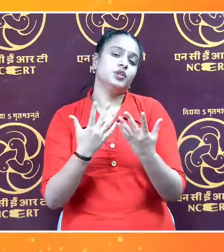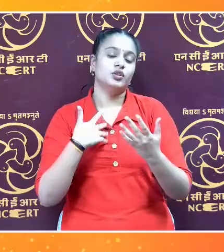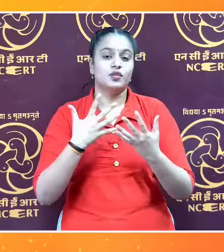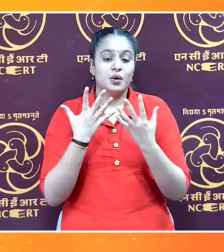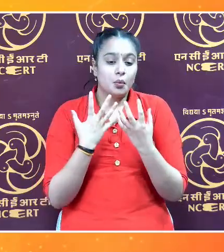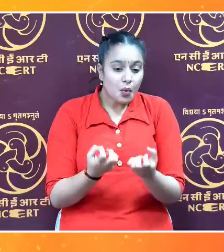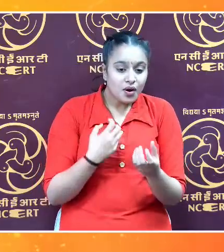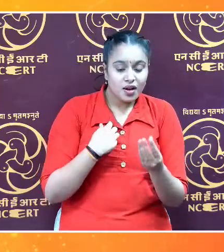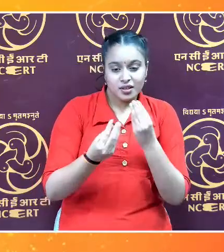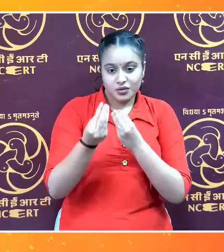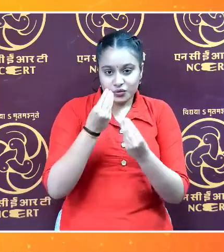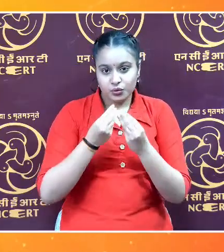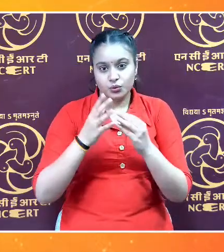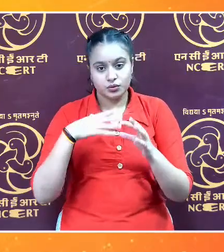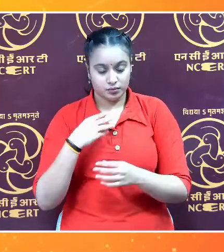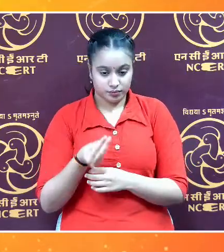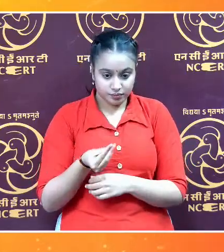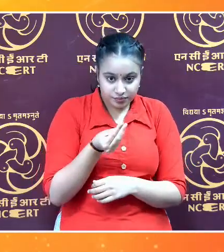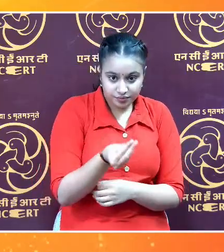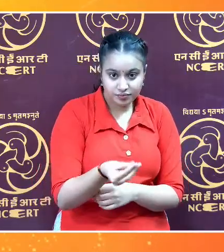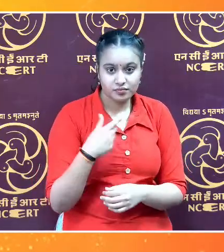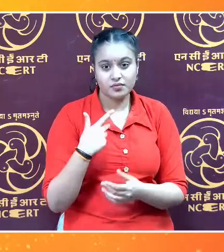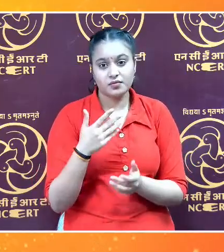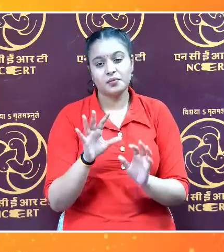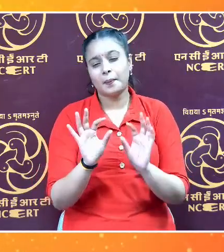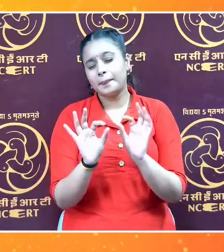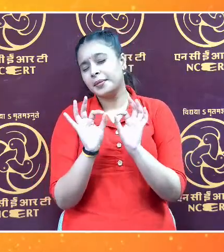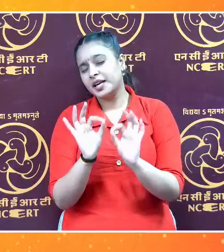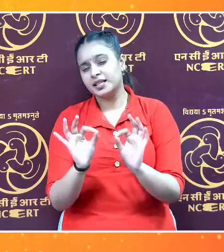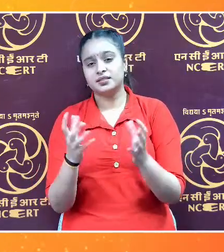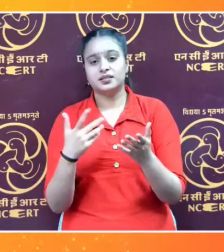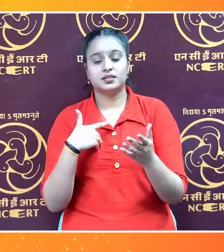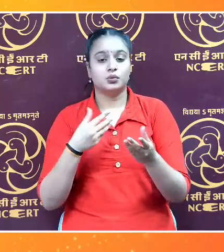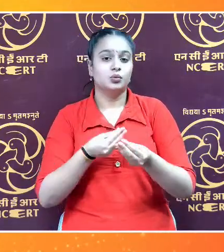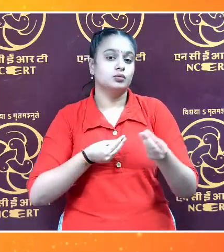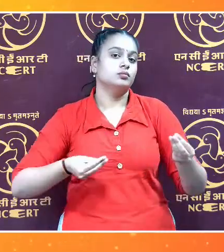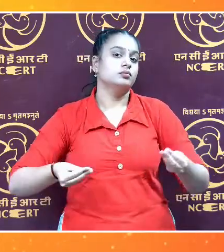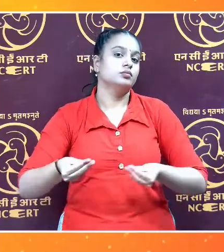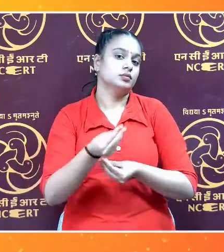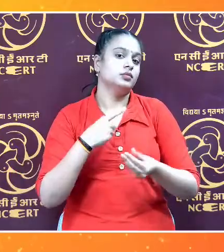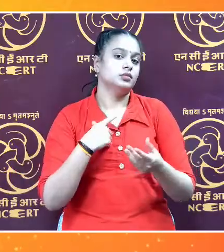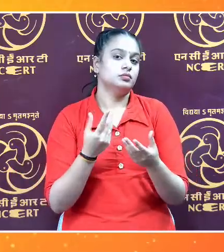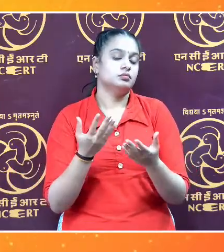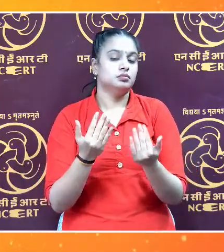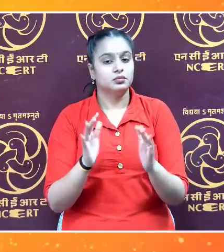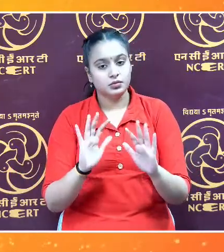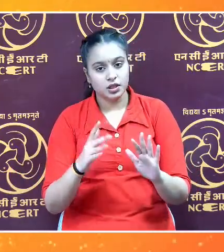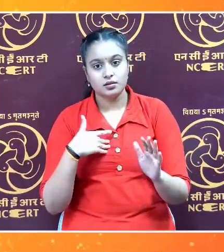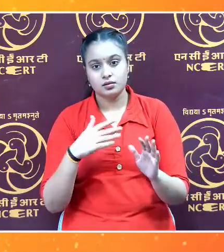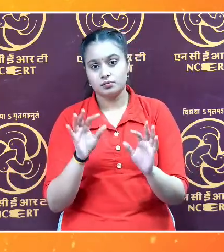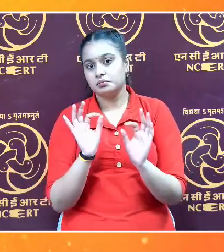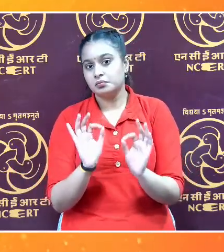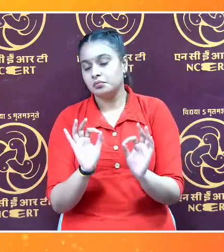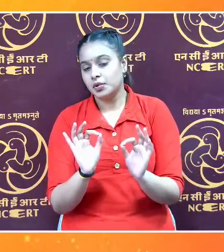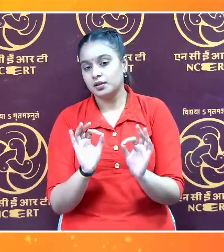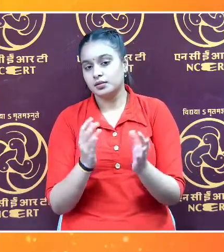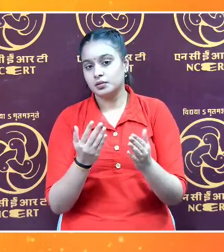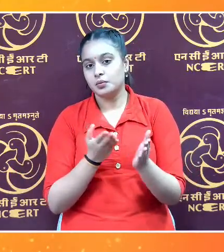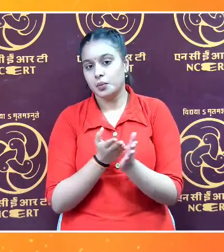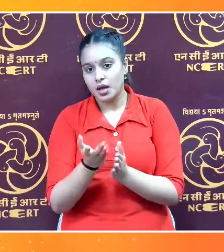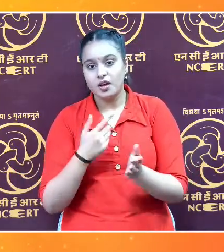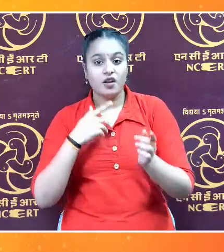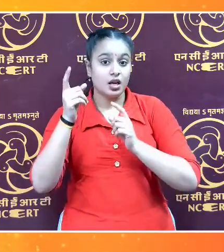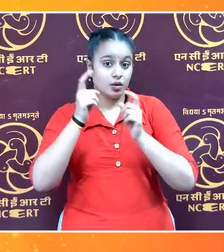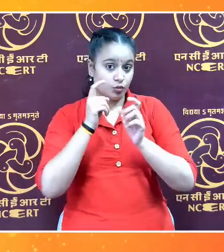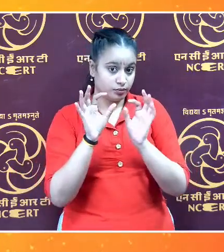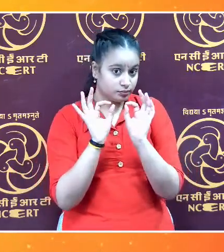expecting the food, and we used to feed him. So that was a lovely exchange of energy, I must say. Yes, that's lovely. Emotion.